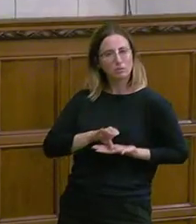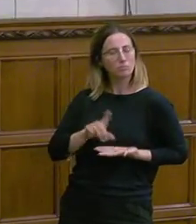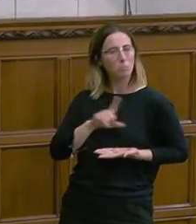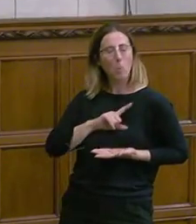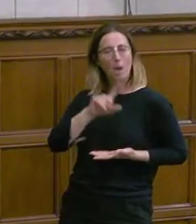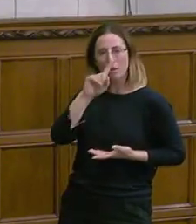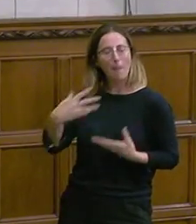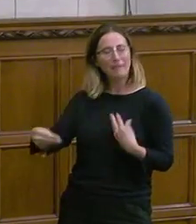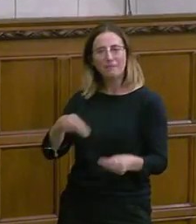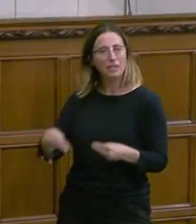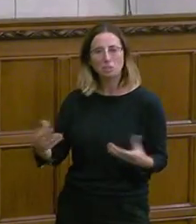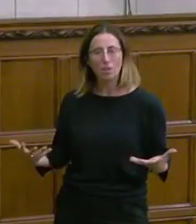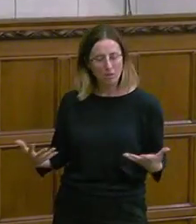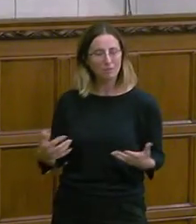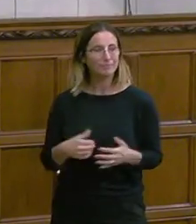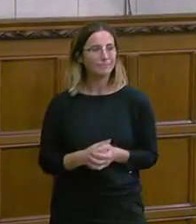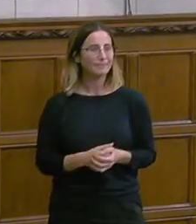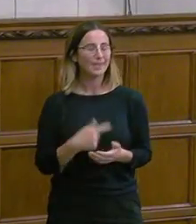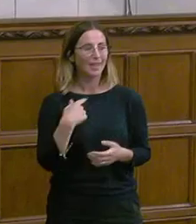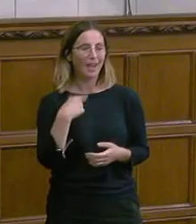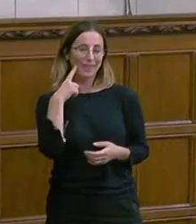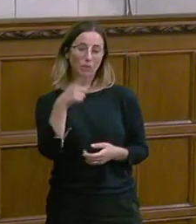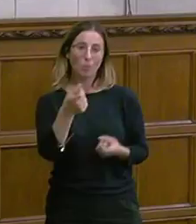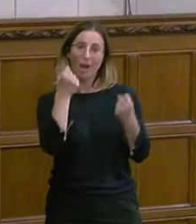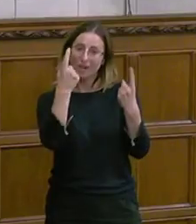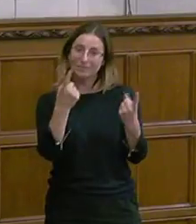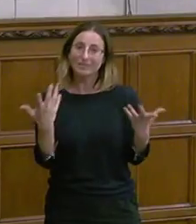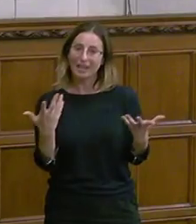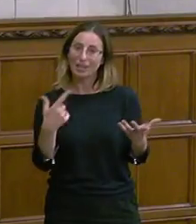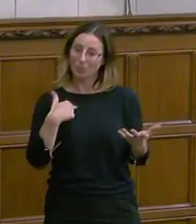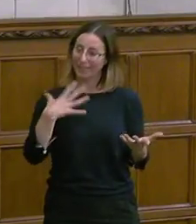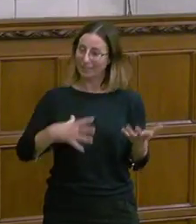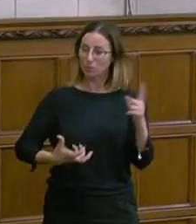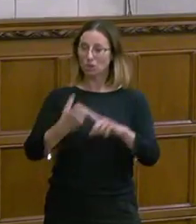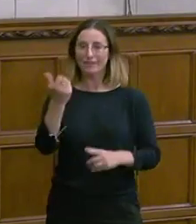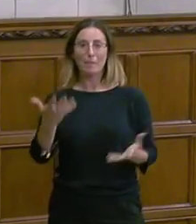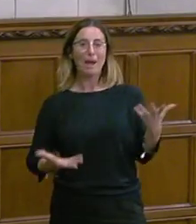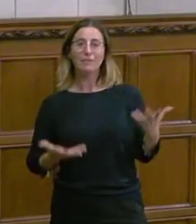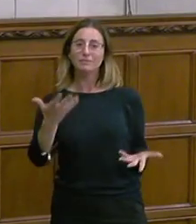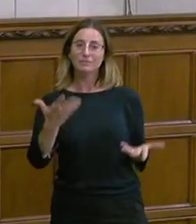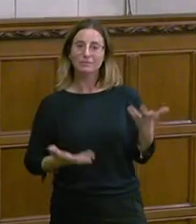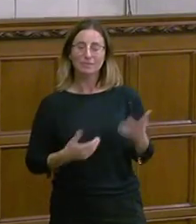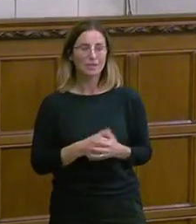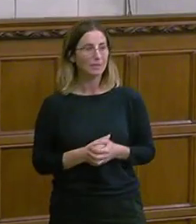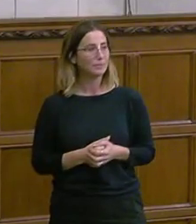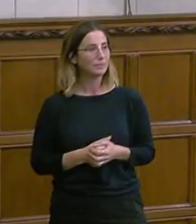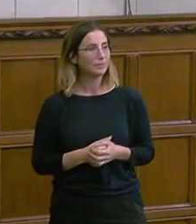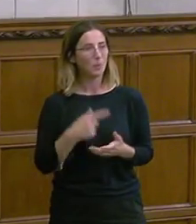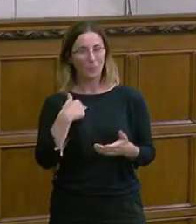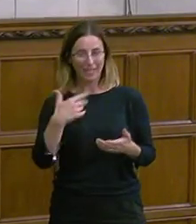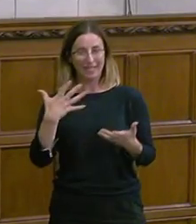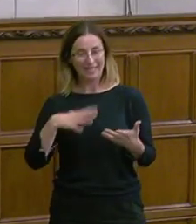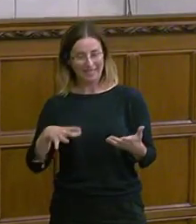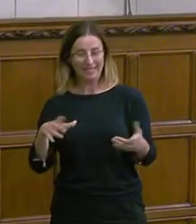from schools. There is, I think, a balance to be struck. I'm sure he'll agree with me on protecting spending on mainstream schools